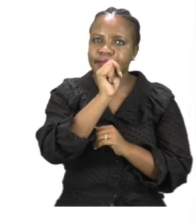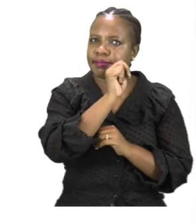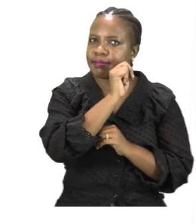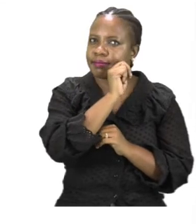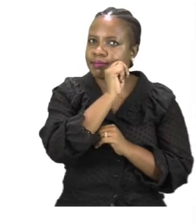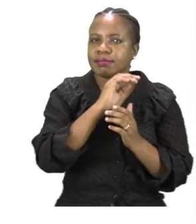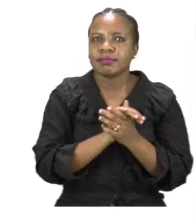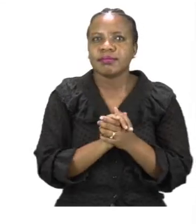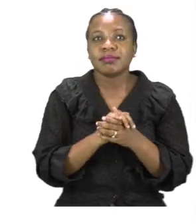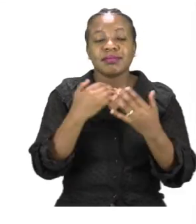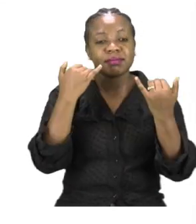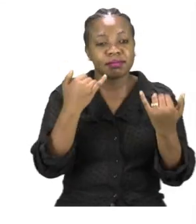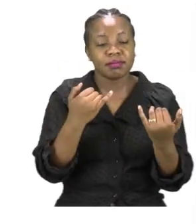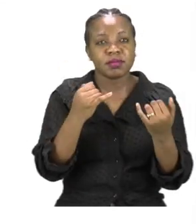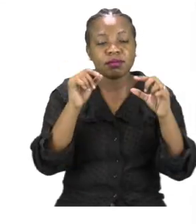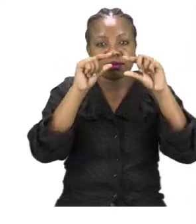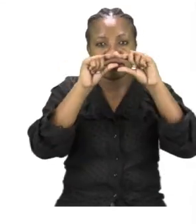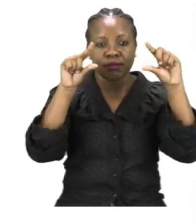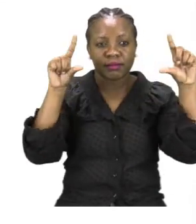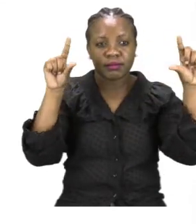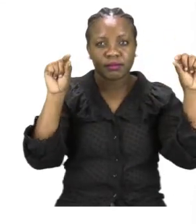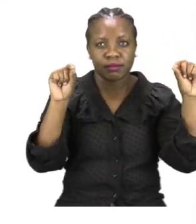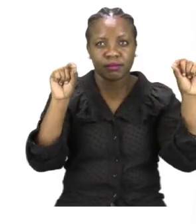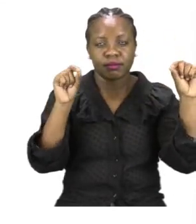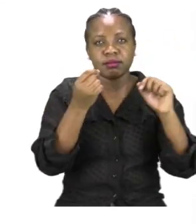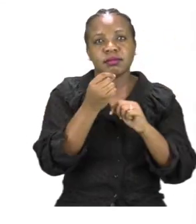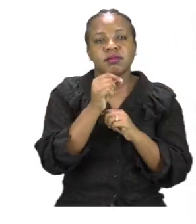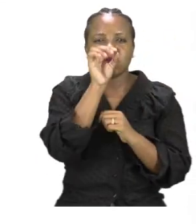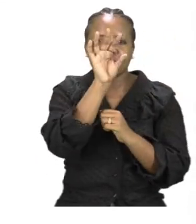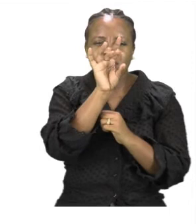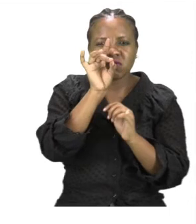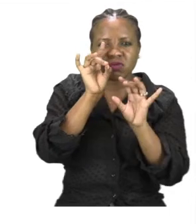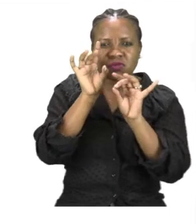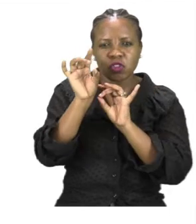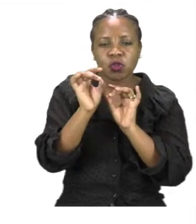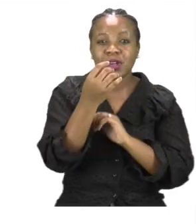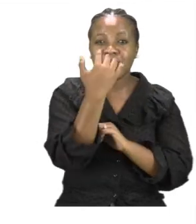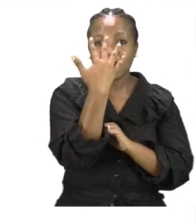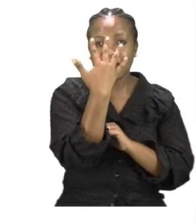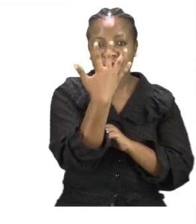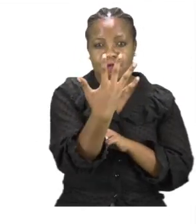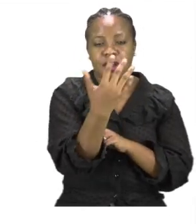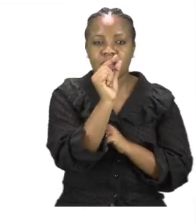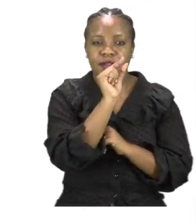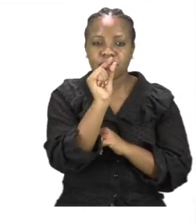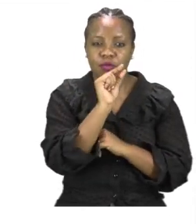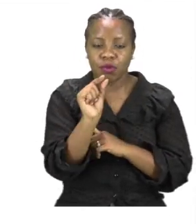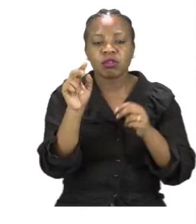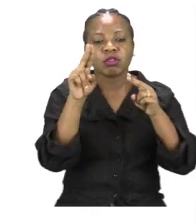5 from the word box and make them our own, use them for our own sentences.